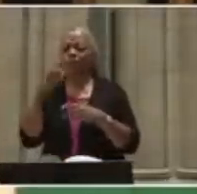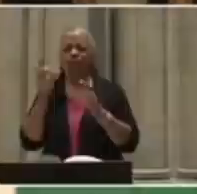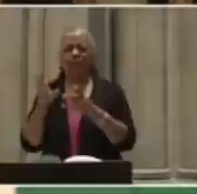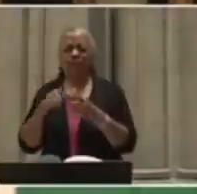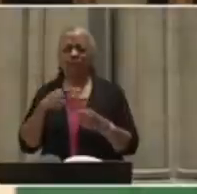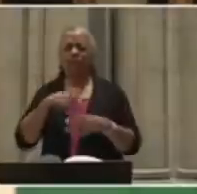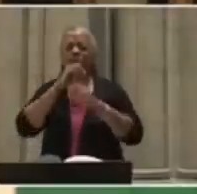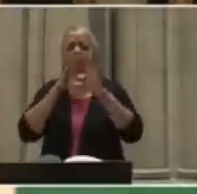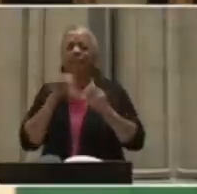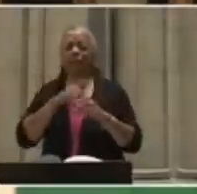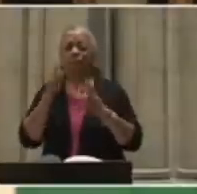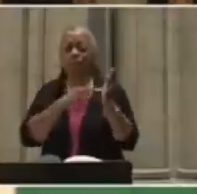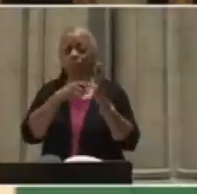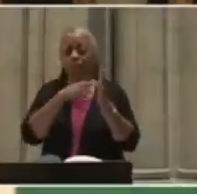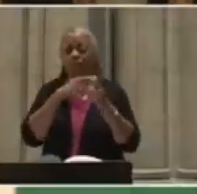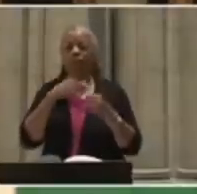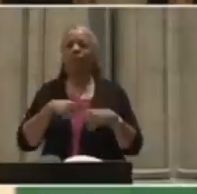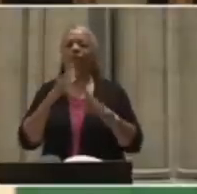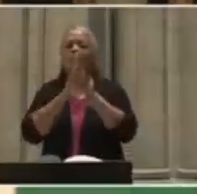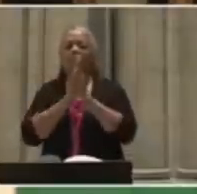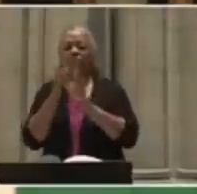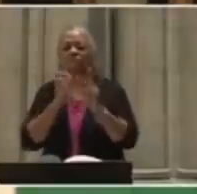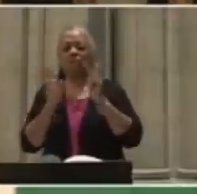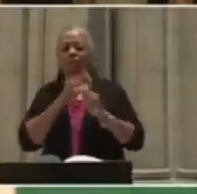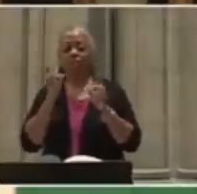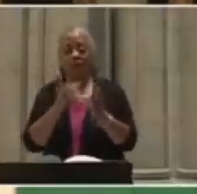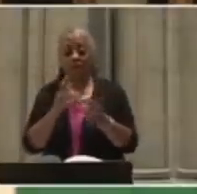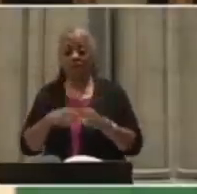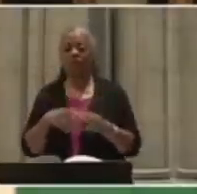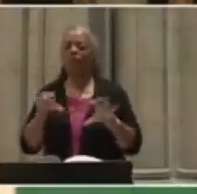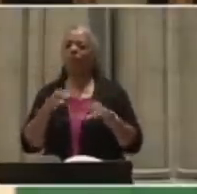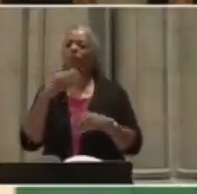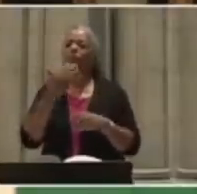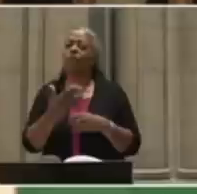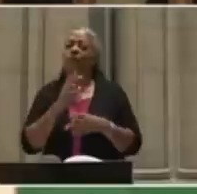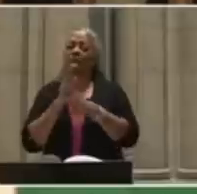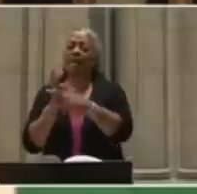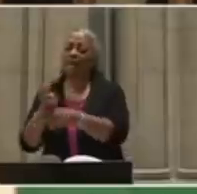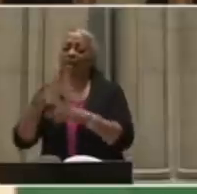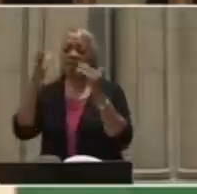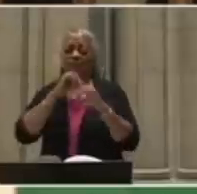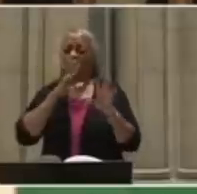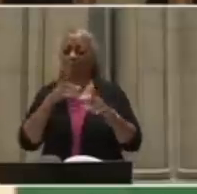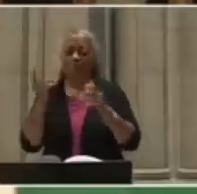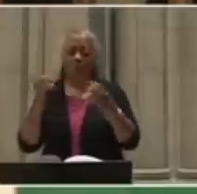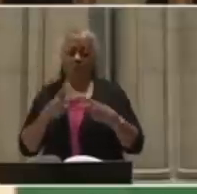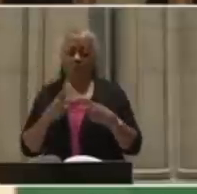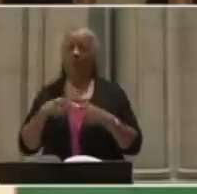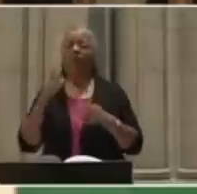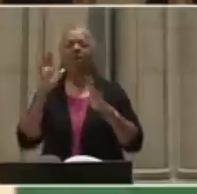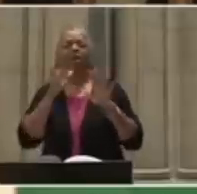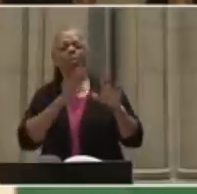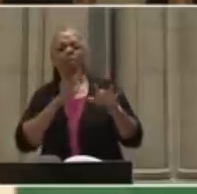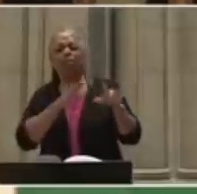you. Do good and lend, expecting nothing in return. Be merciful, just as your Father is merciful. Do